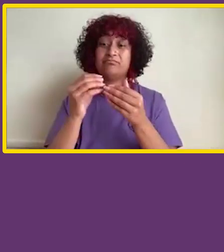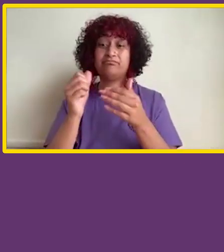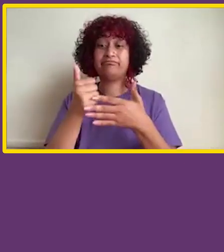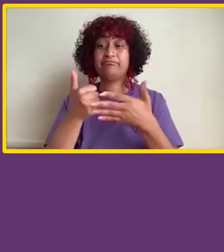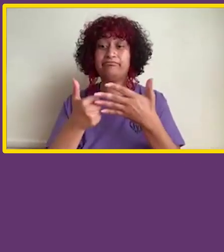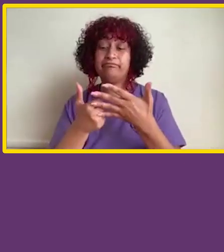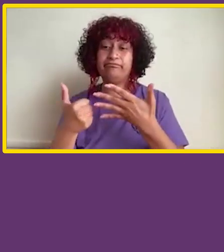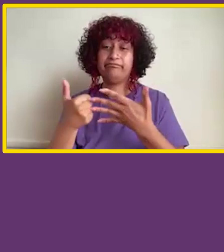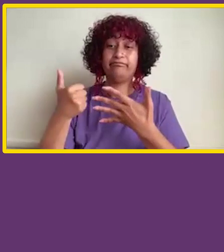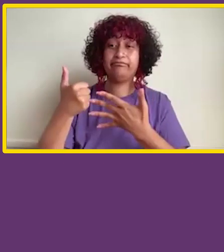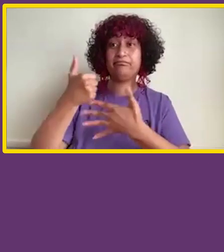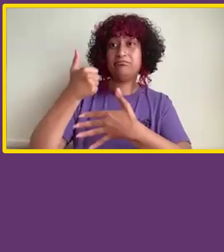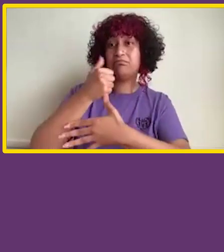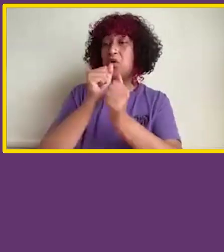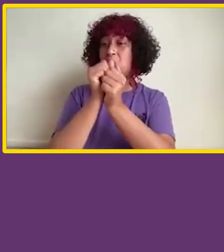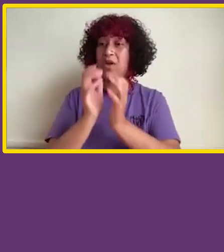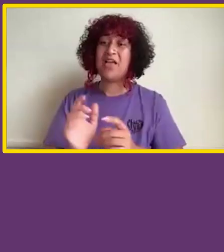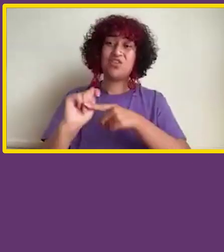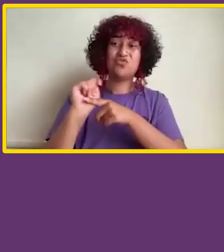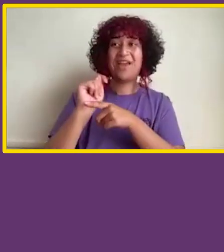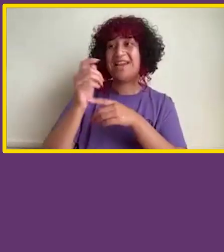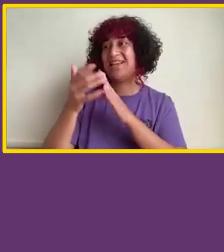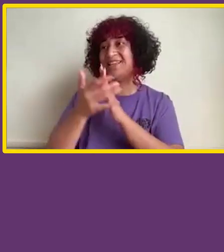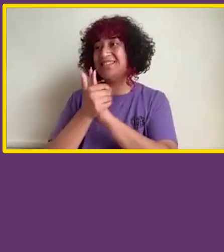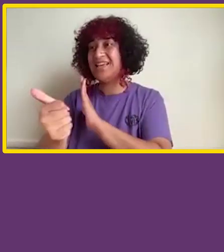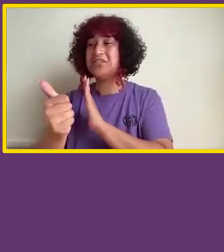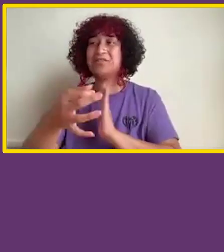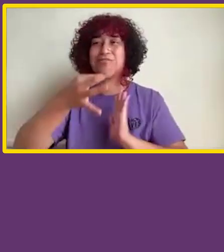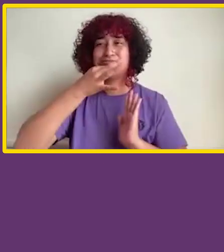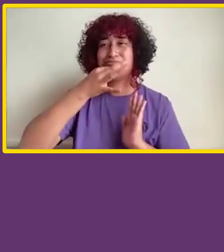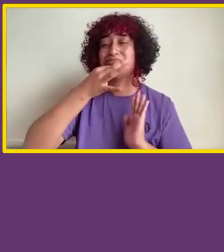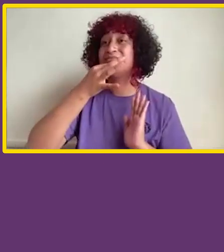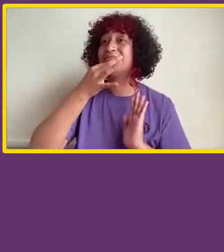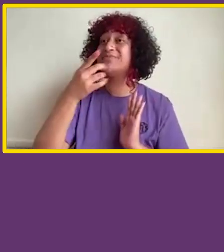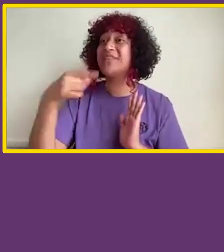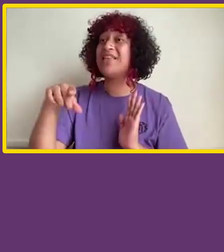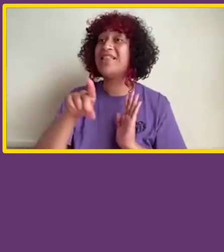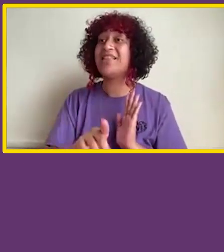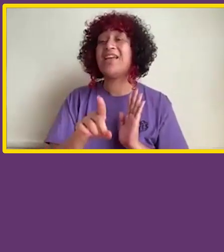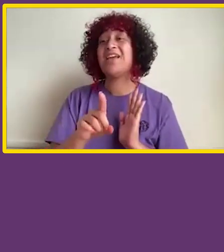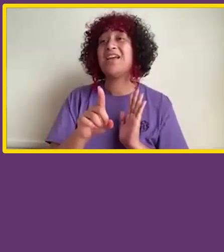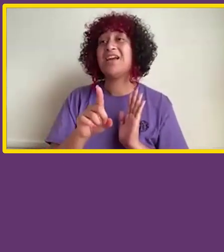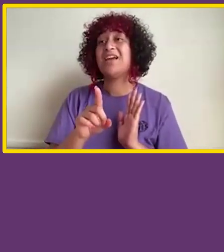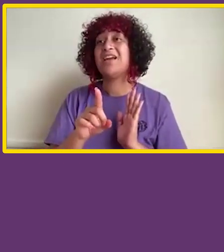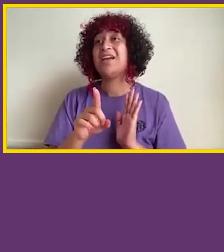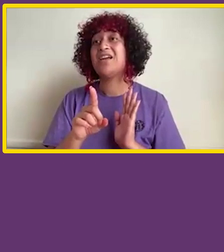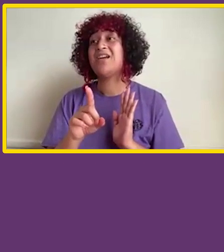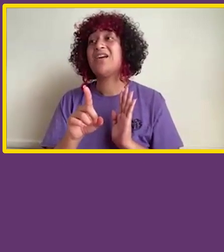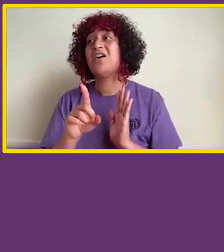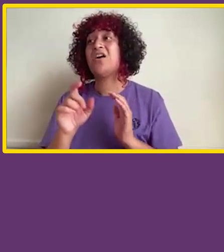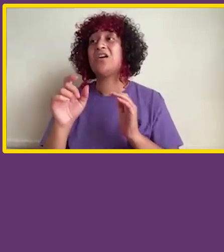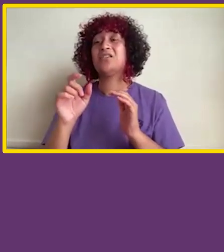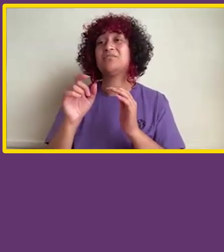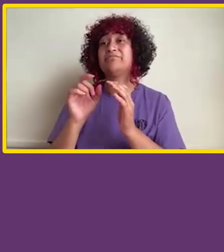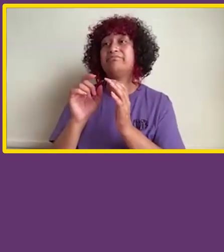necessary skills, training, subject matter expertise find Black women who are naturally gifted,